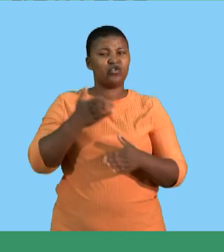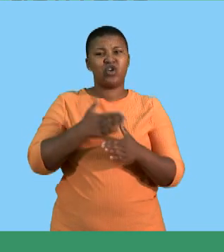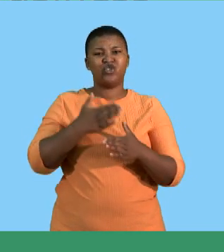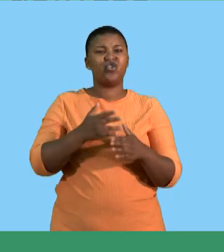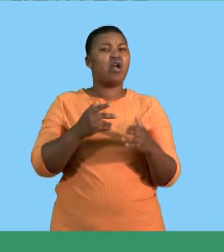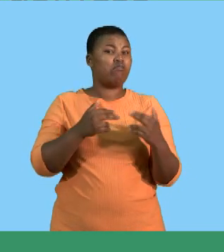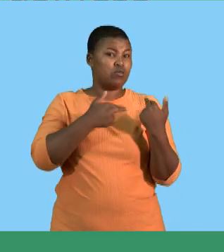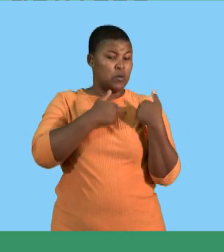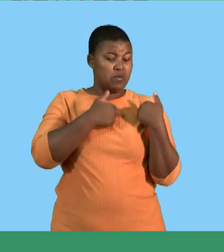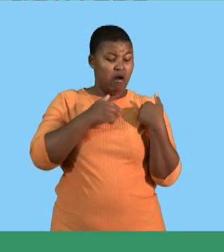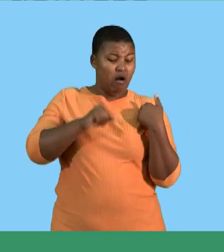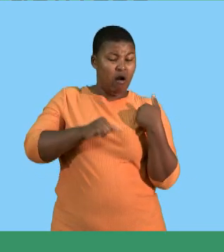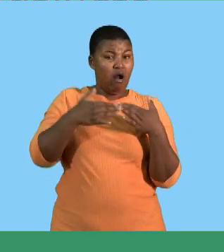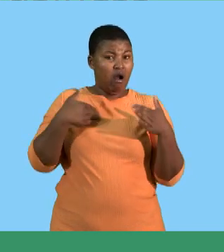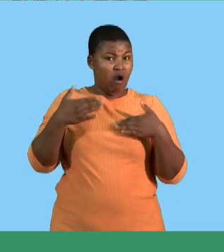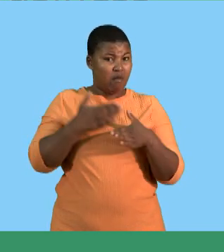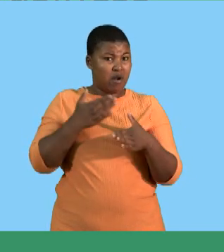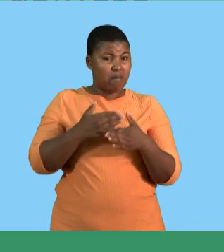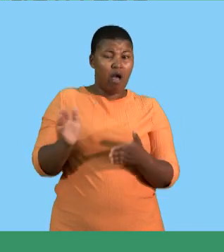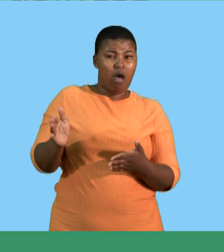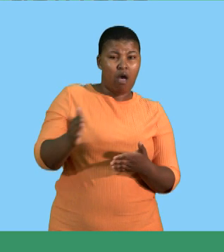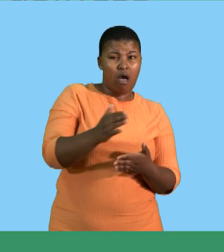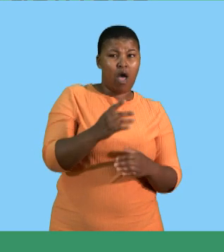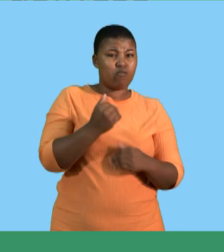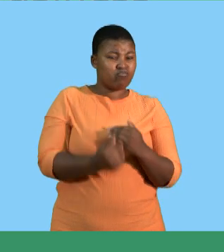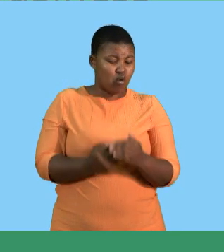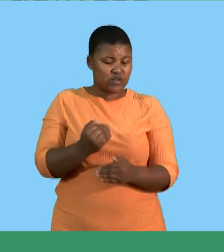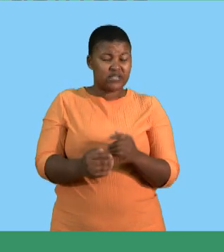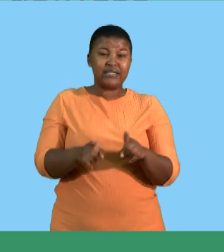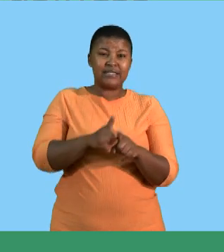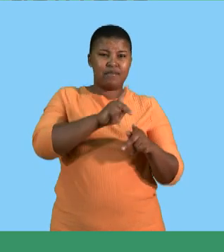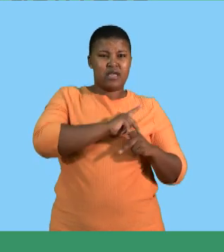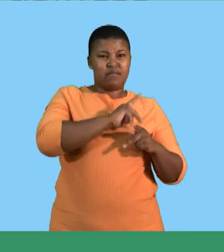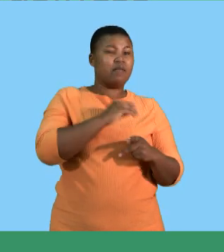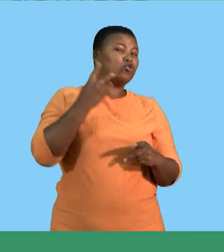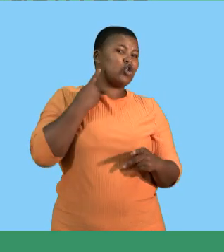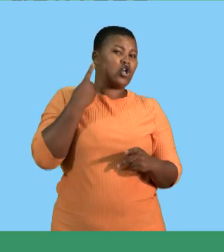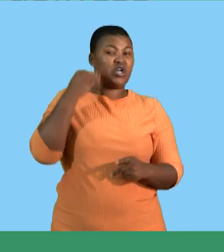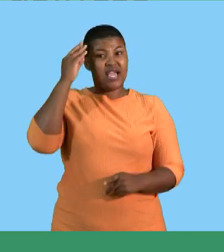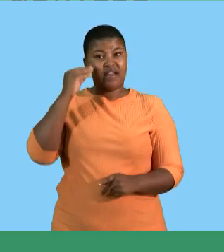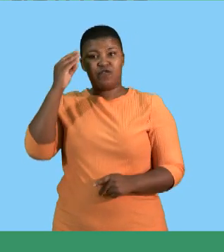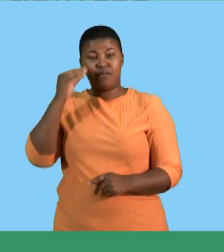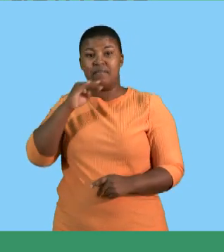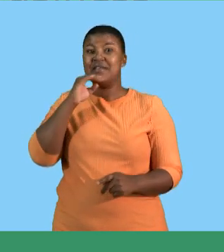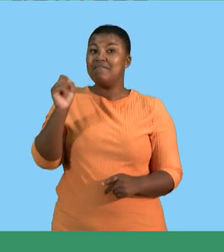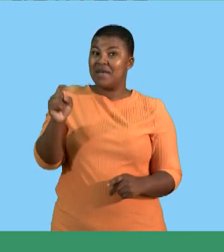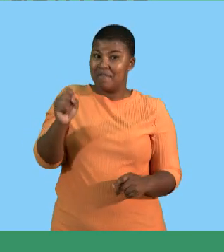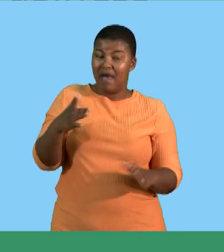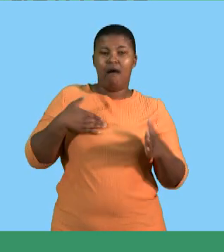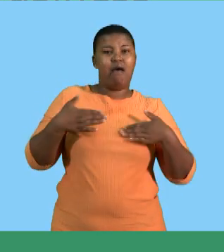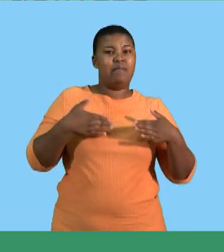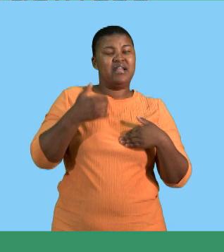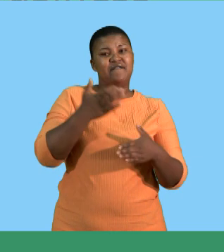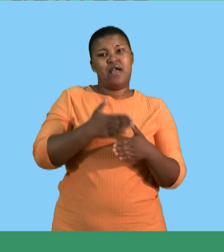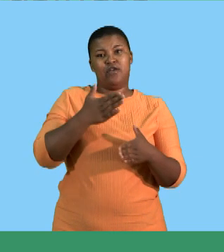are responsible for collecting, processing and storing of data and information. So it is this